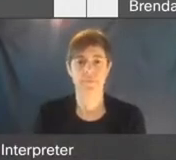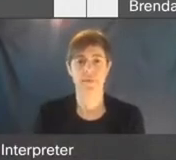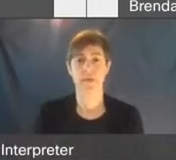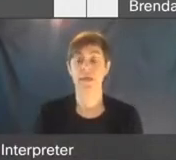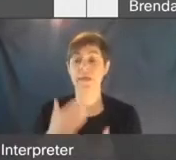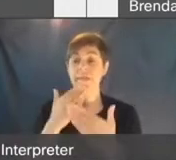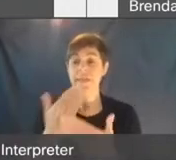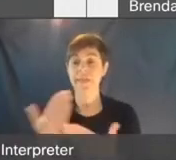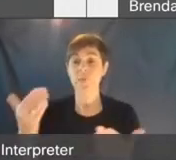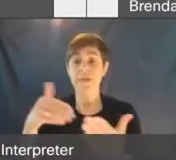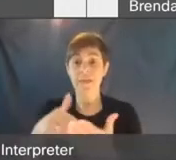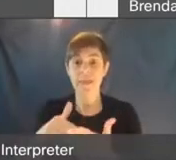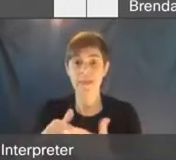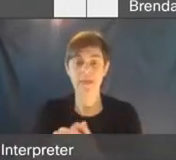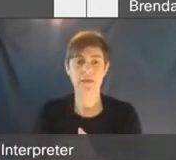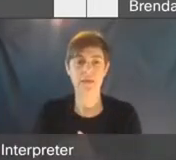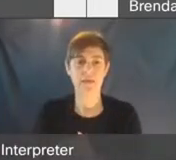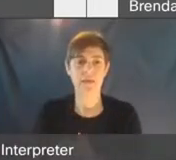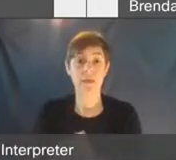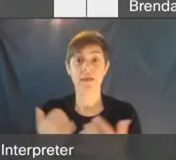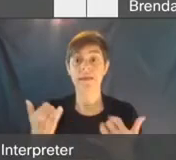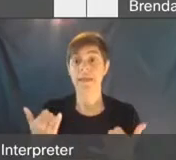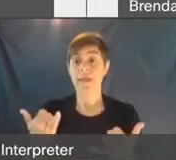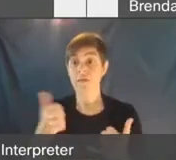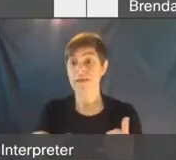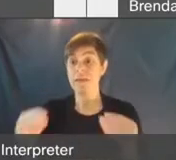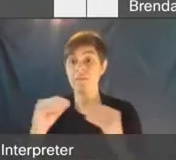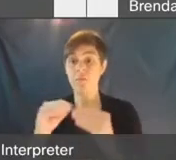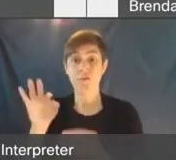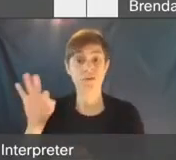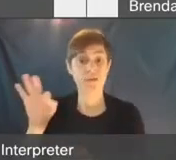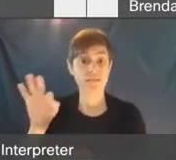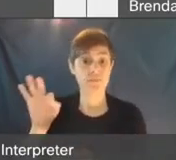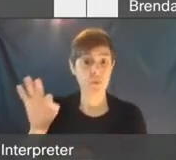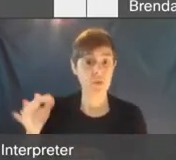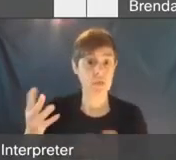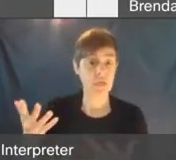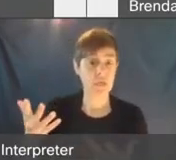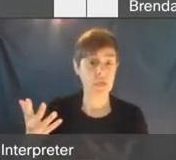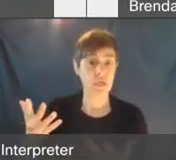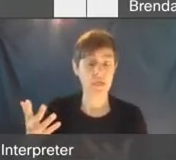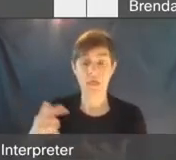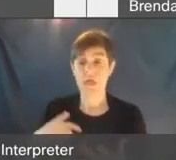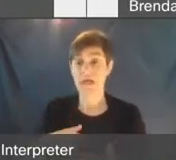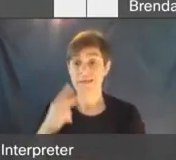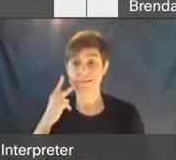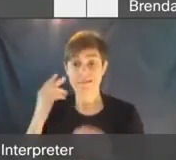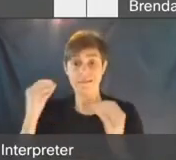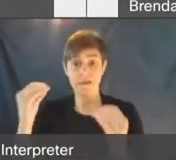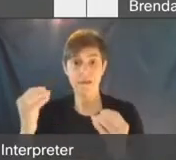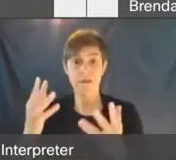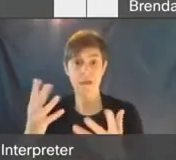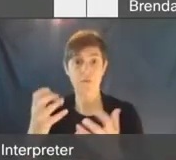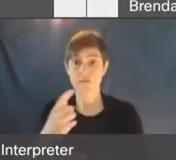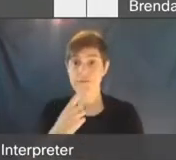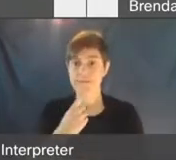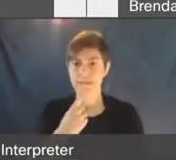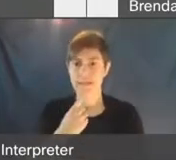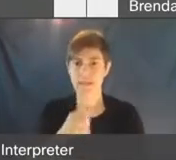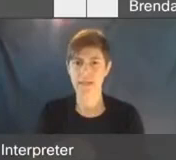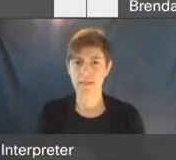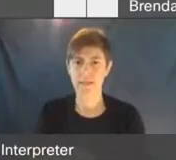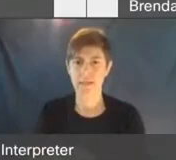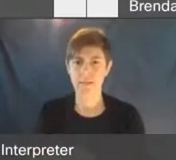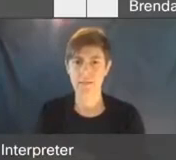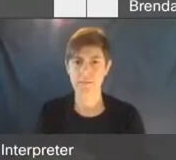Thank you again, and I will give a chance for any more testimony orally. Seeing none, I do want to highlight the fact